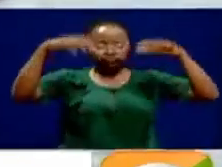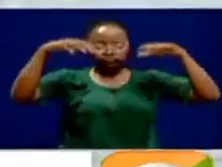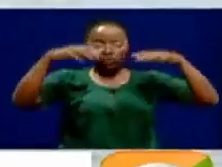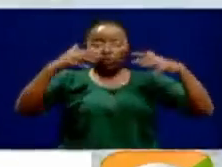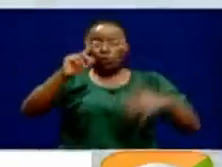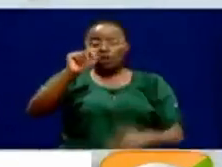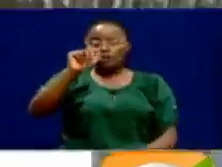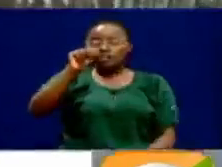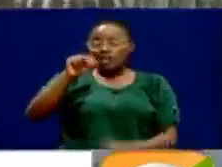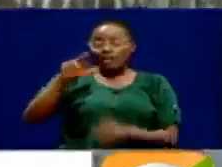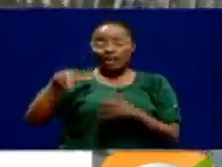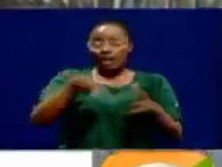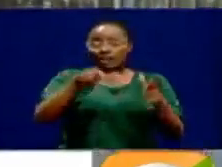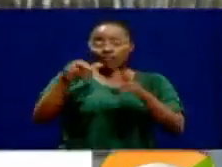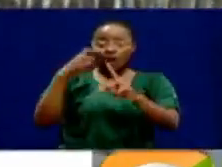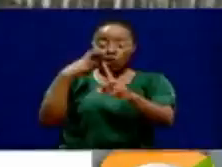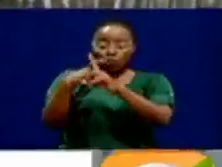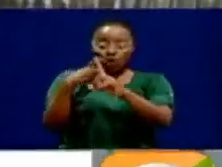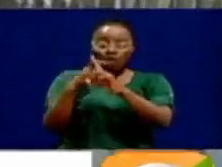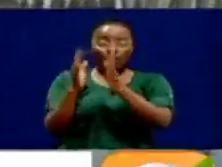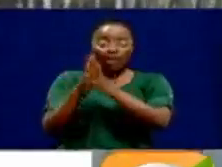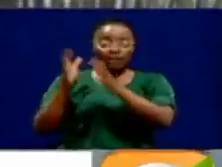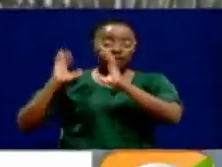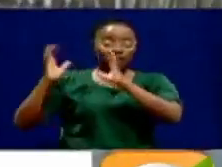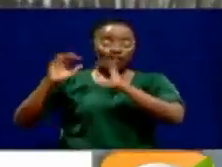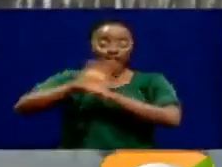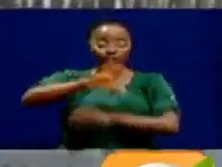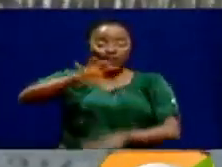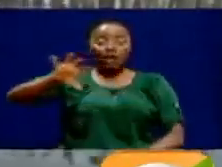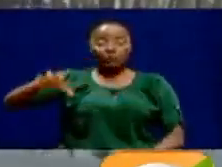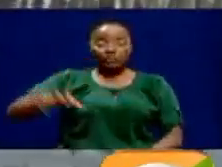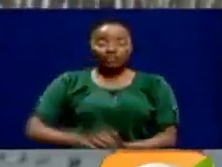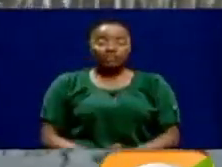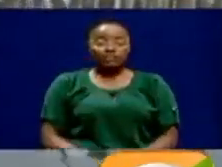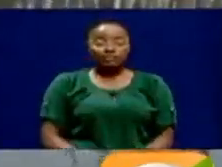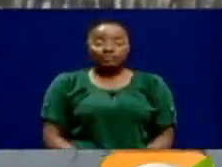River, Kilifi and Kwale counties. Stephen Leto, Citizen TV.